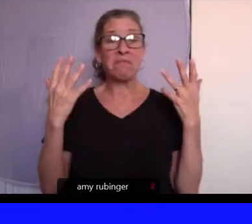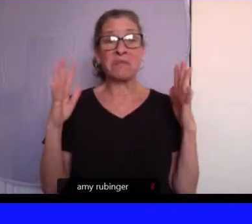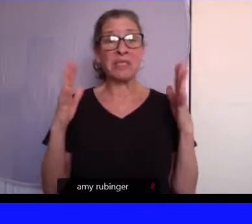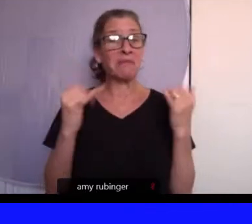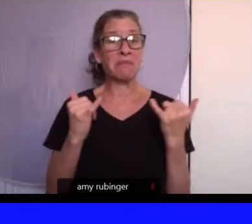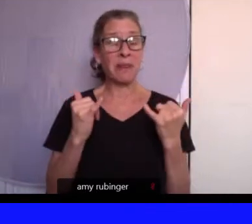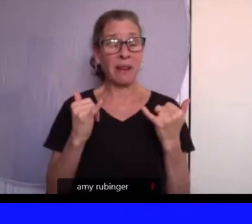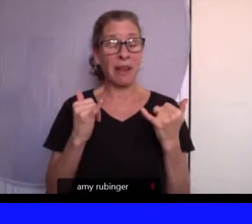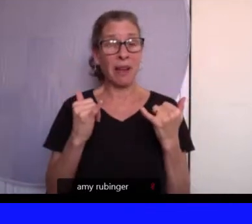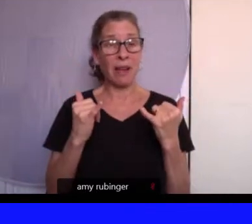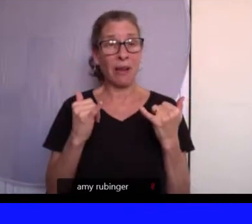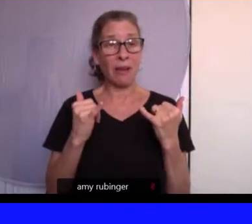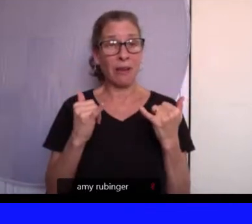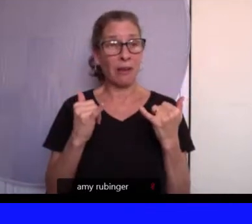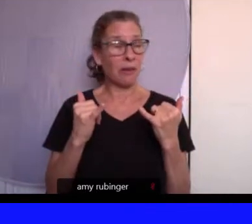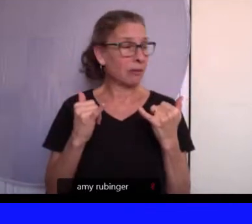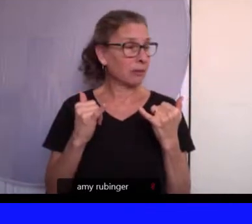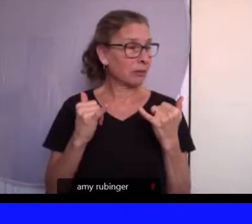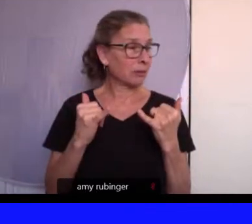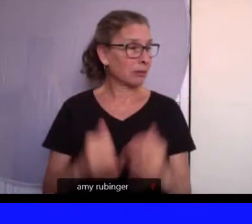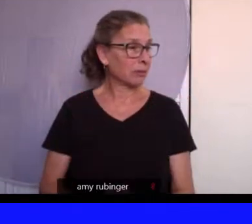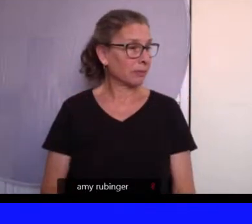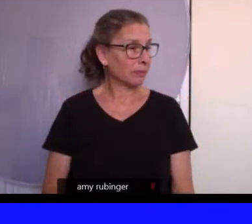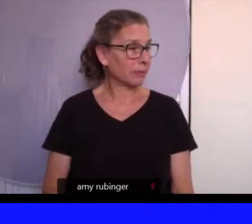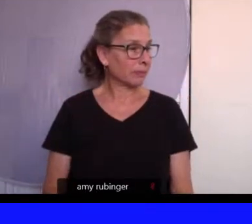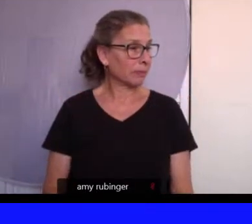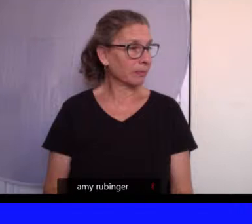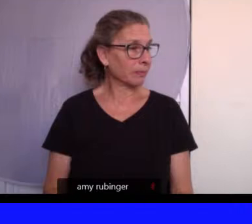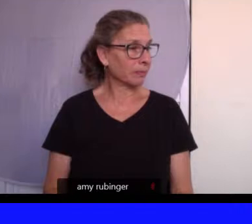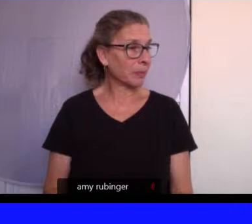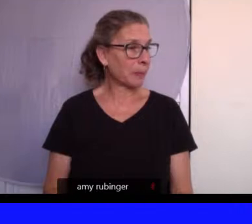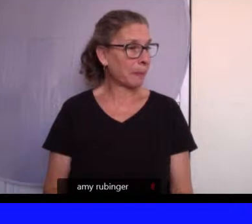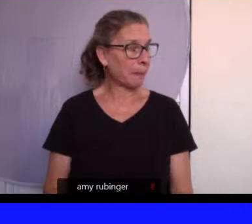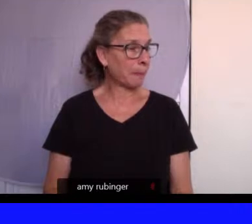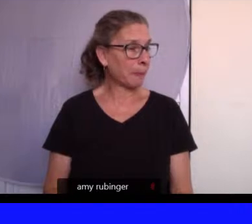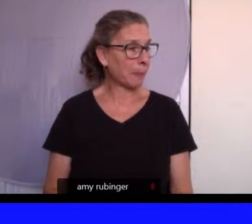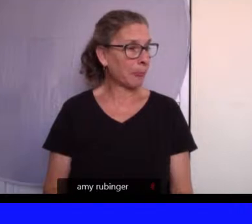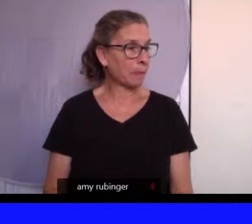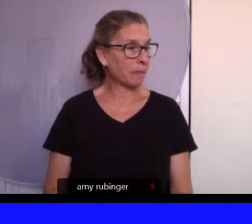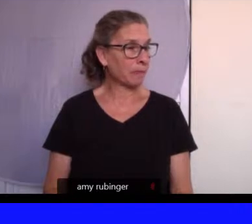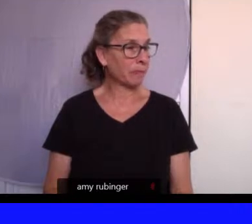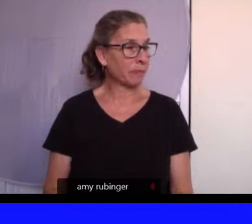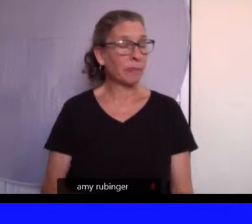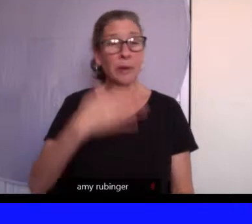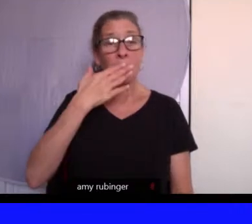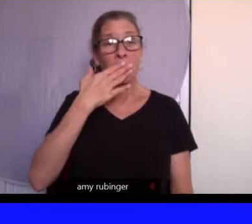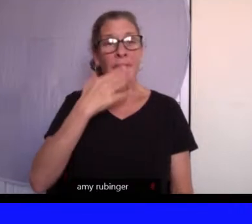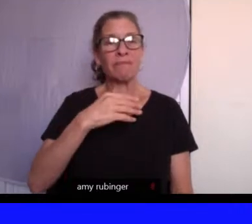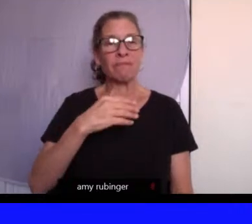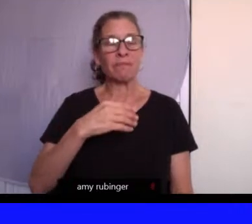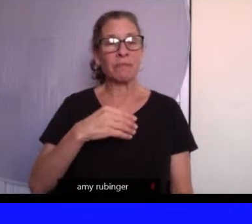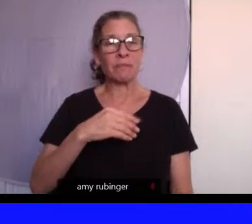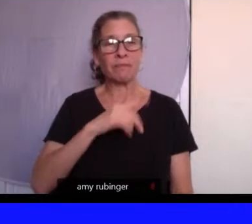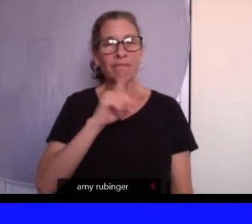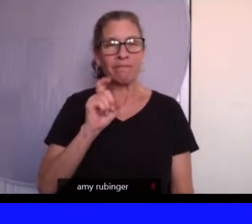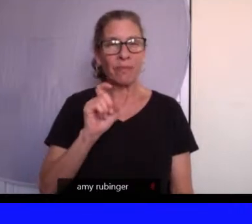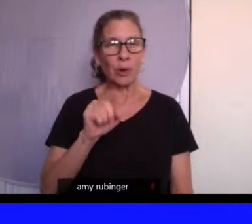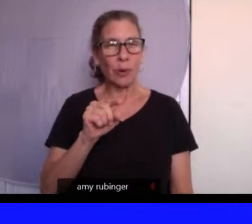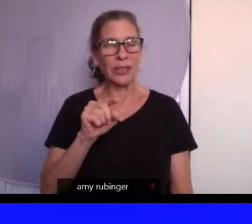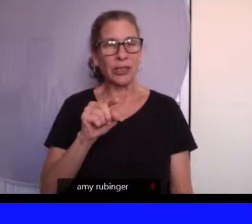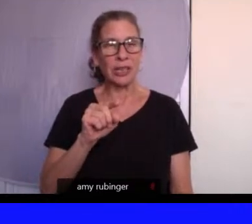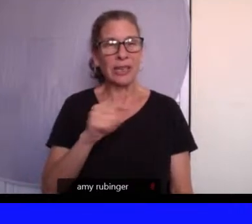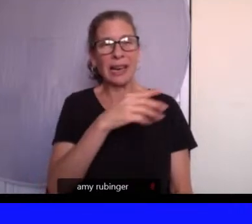every year to increase in terms of the amount of savings that are generated, but we're on this for the long term, the long